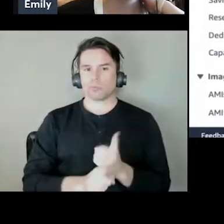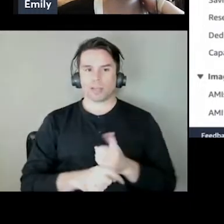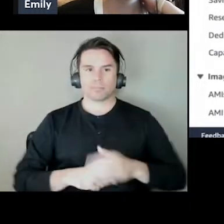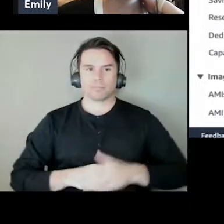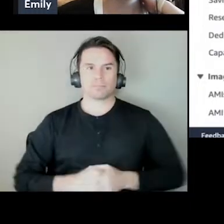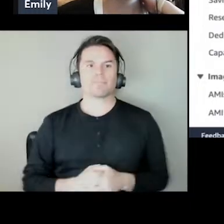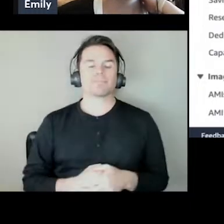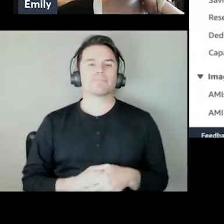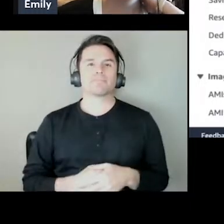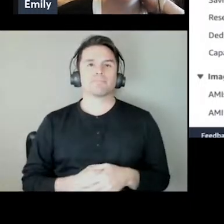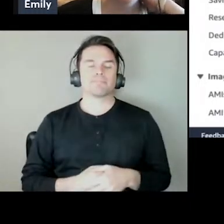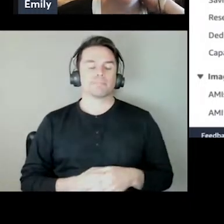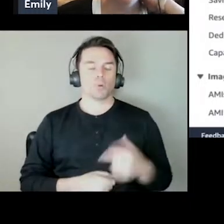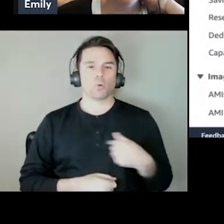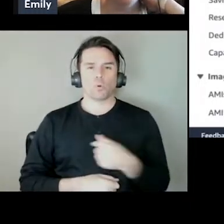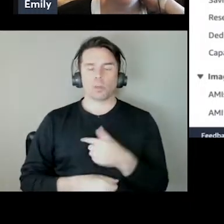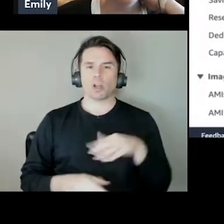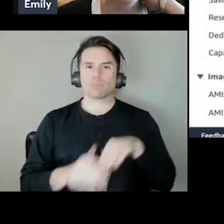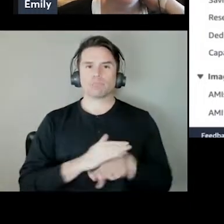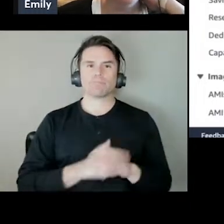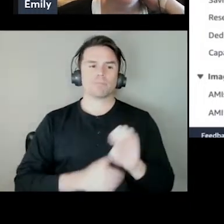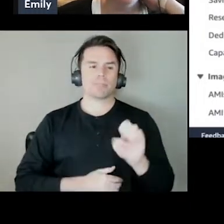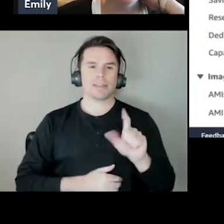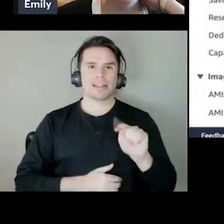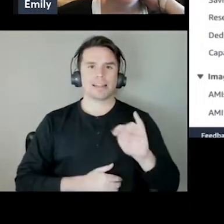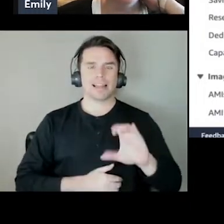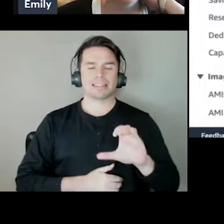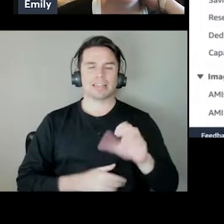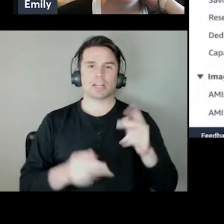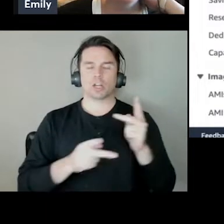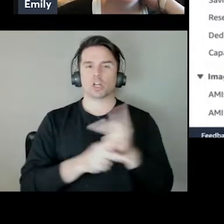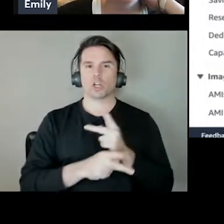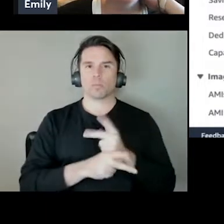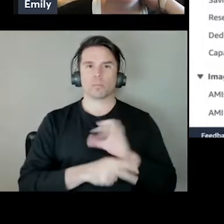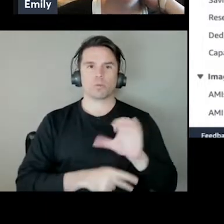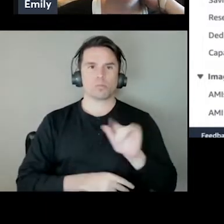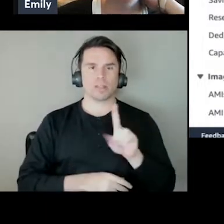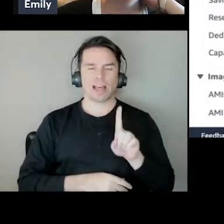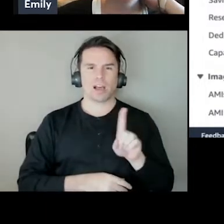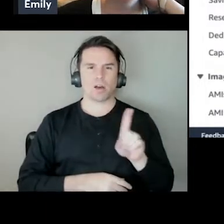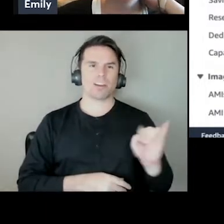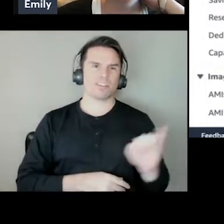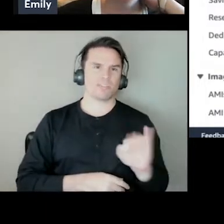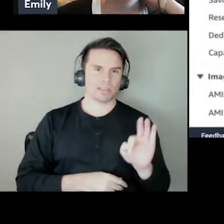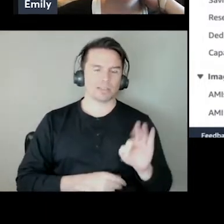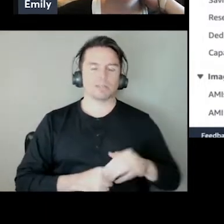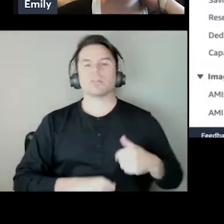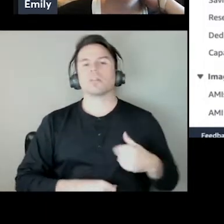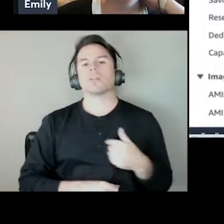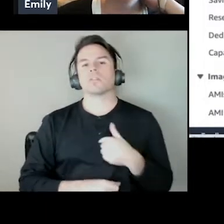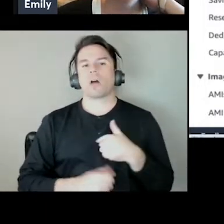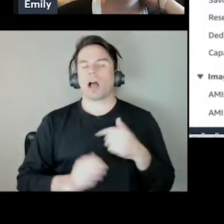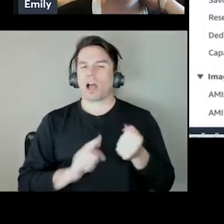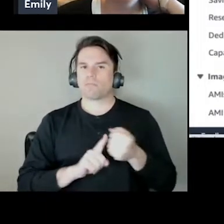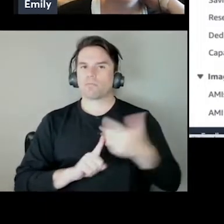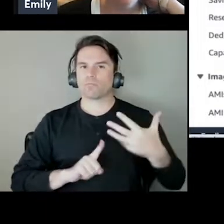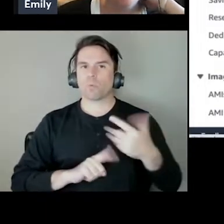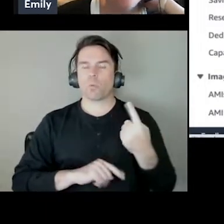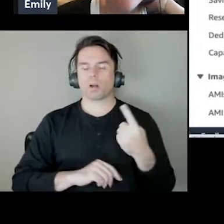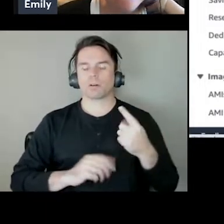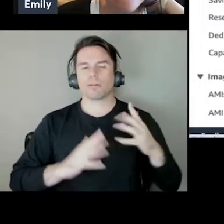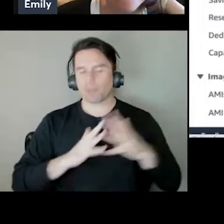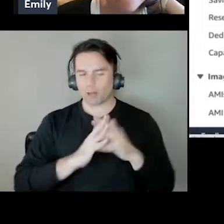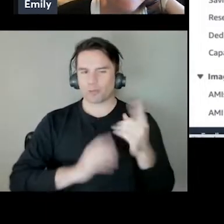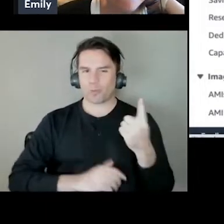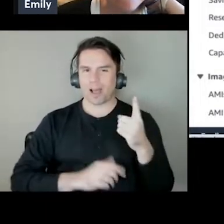Cloud interface, and I have actually launched one EC2 instance using the deep learning AMI. Now let's quickly see what kind of image that